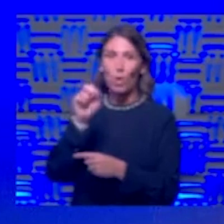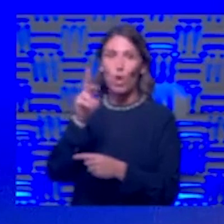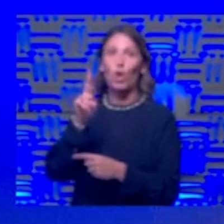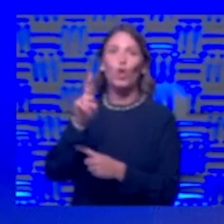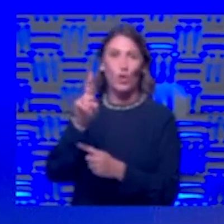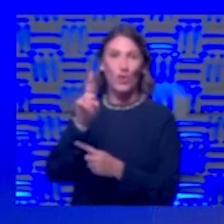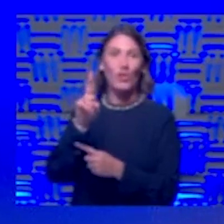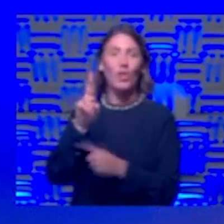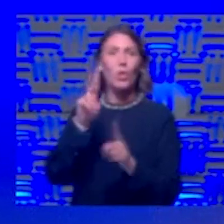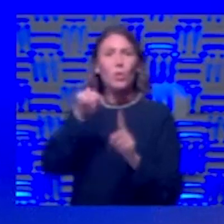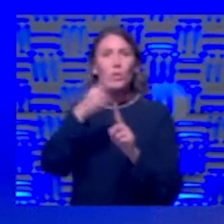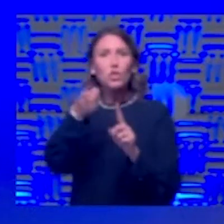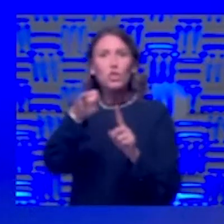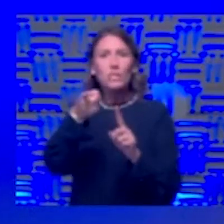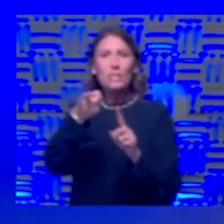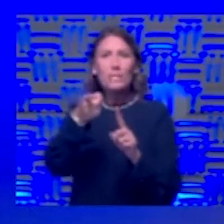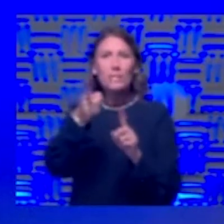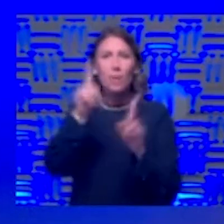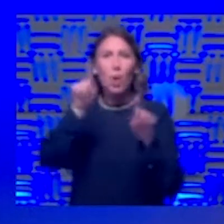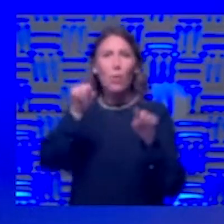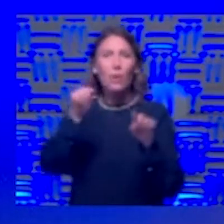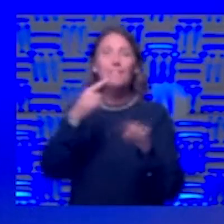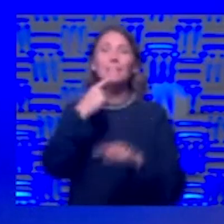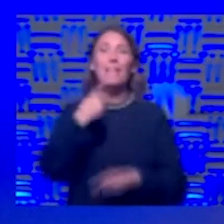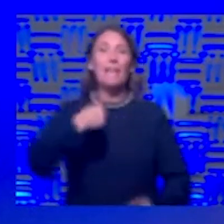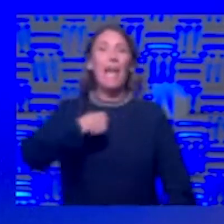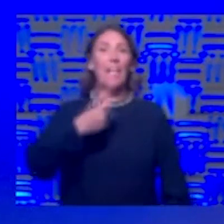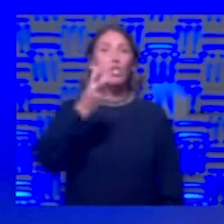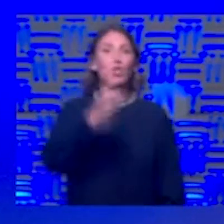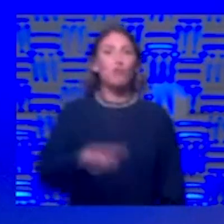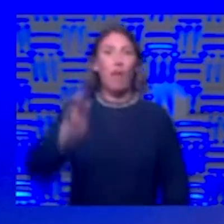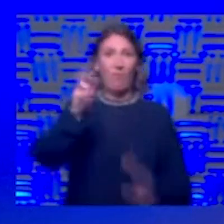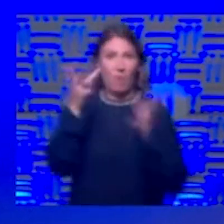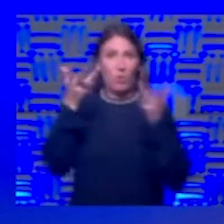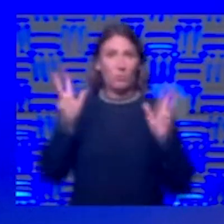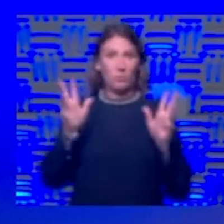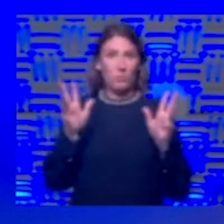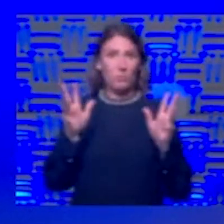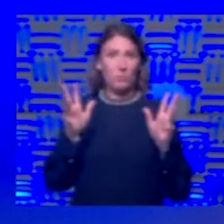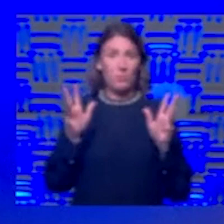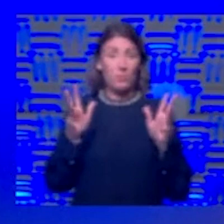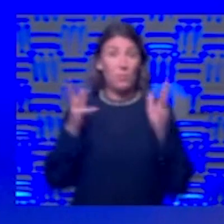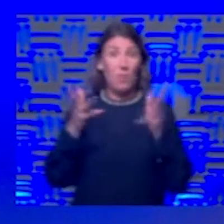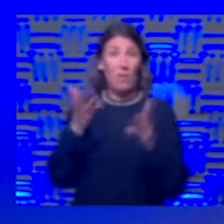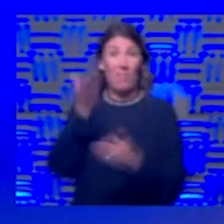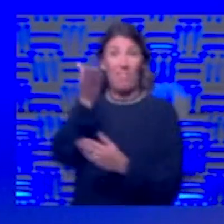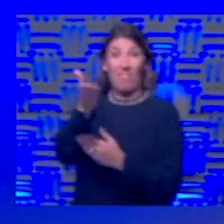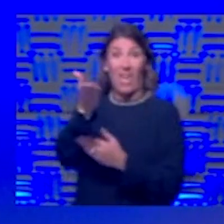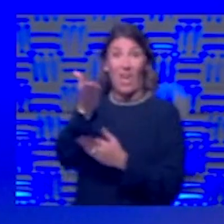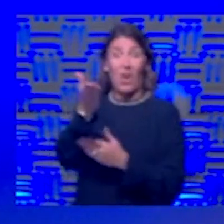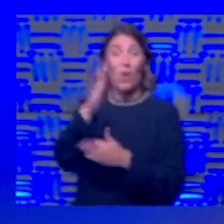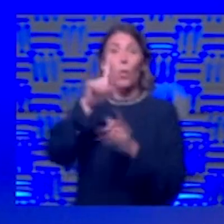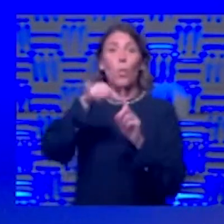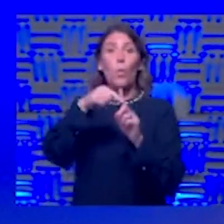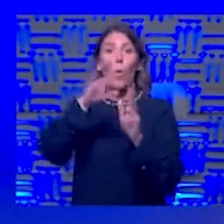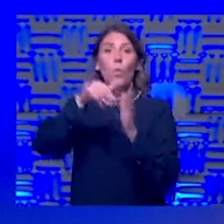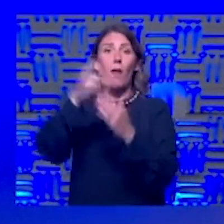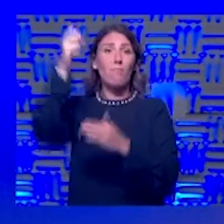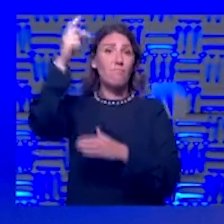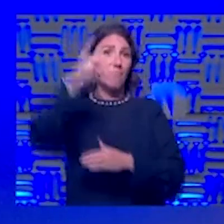She says, I traveled. Okay. And so she maybe is there. And she says, when I get back.